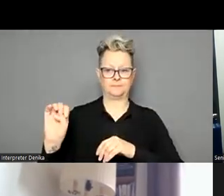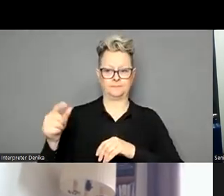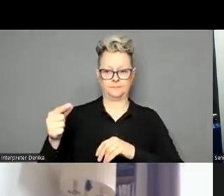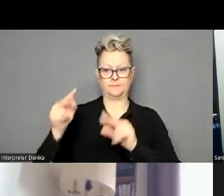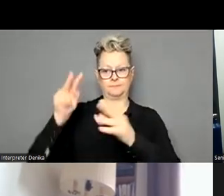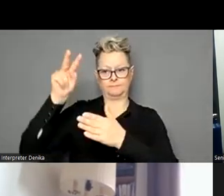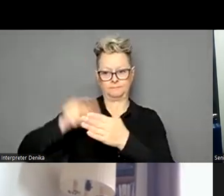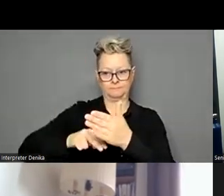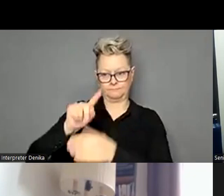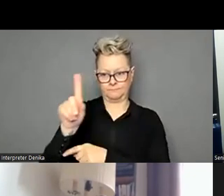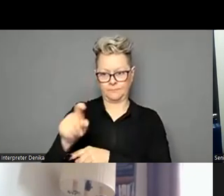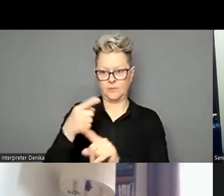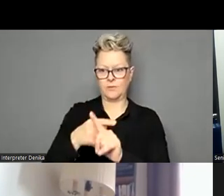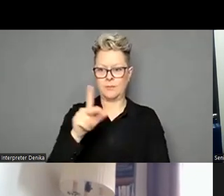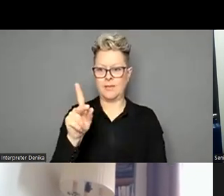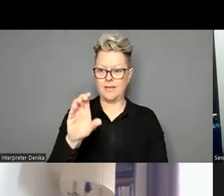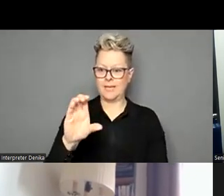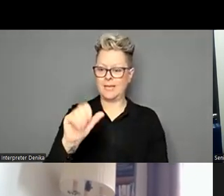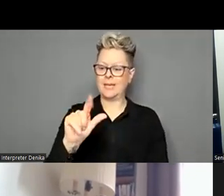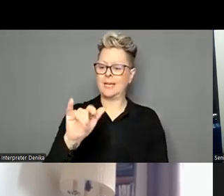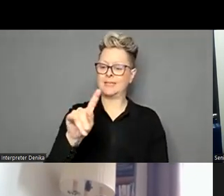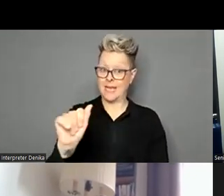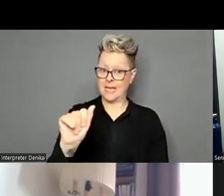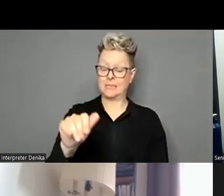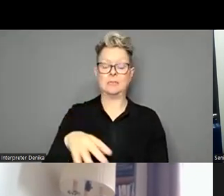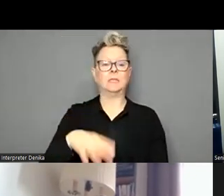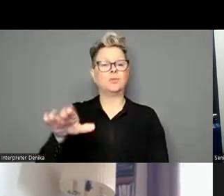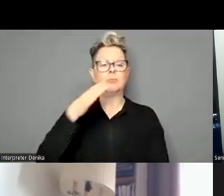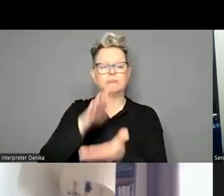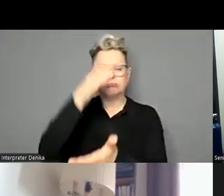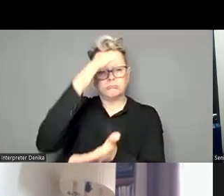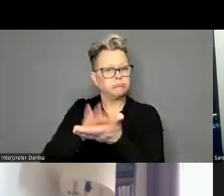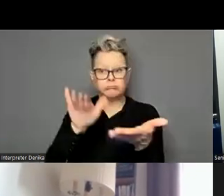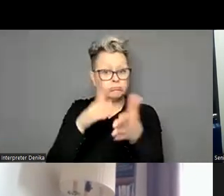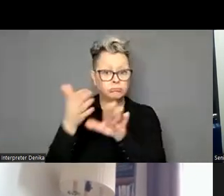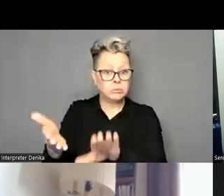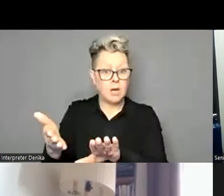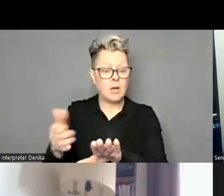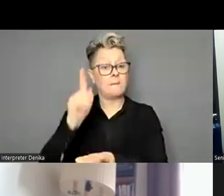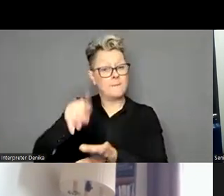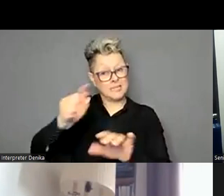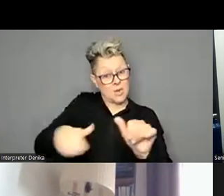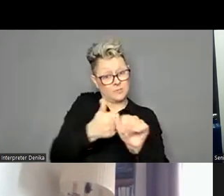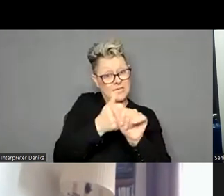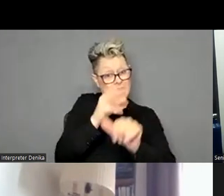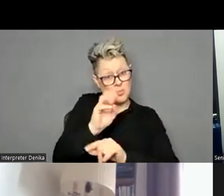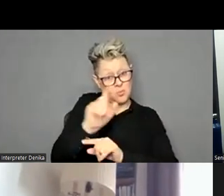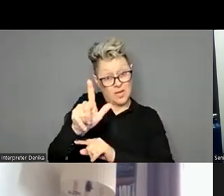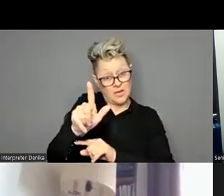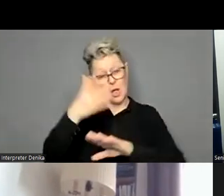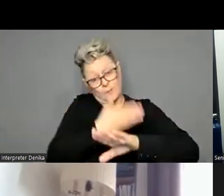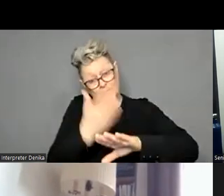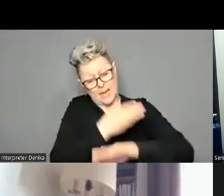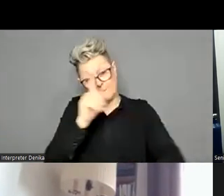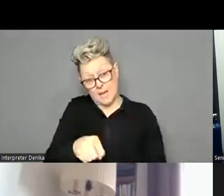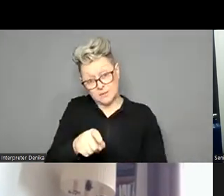Also from Callista, after the death of a spouse, do you need to update your will, or is the one you